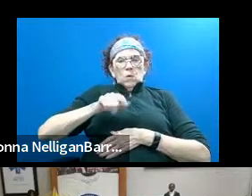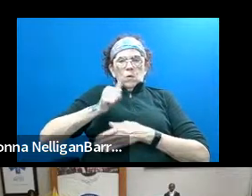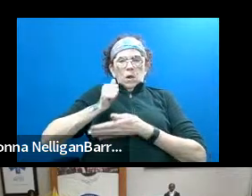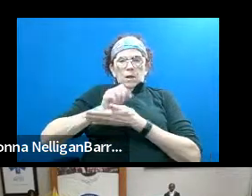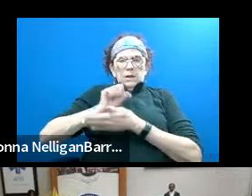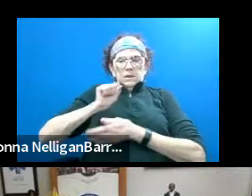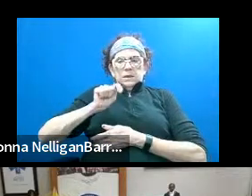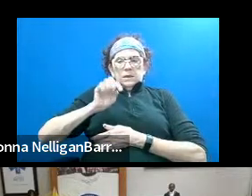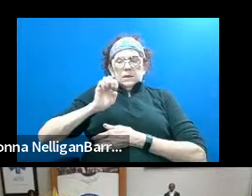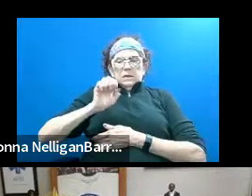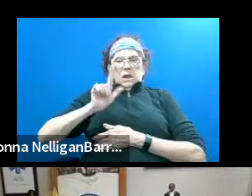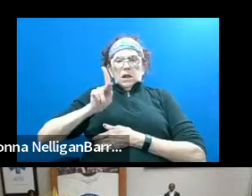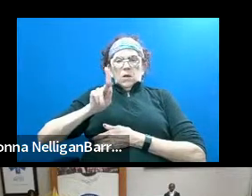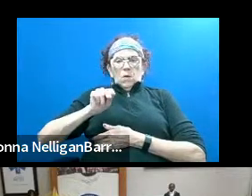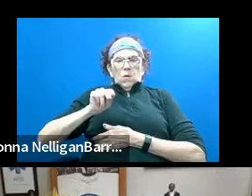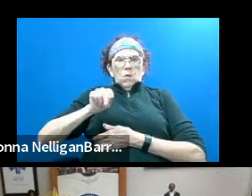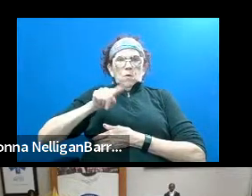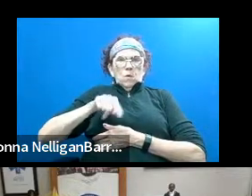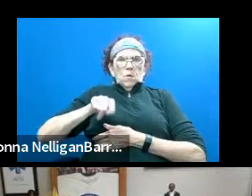my screen,